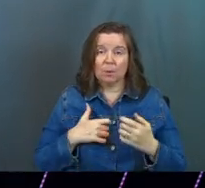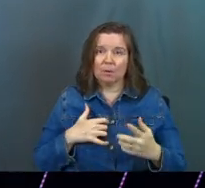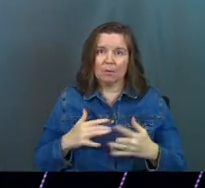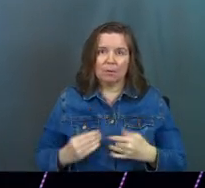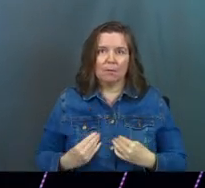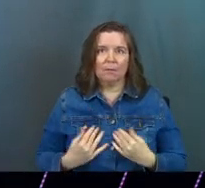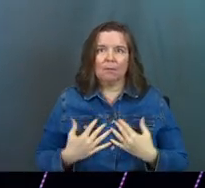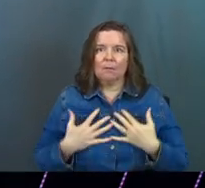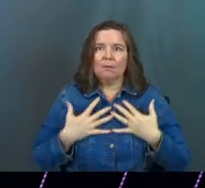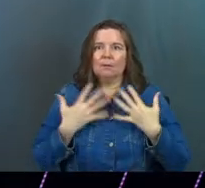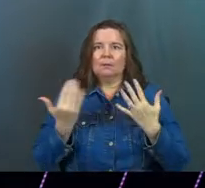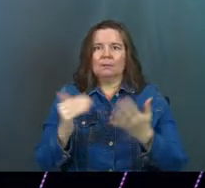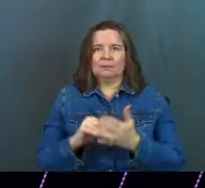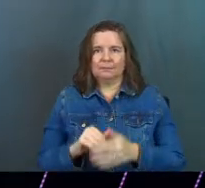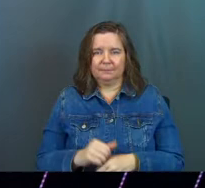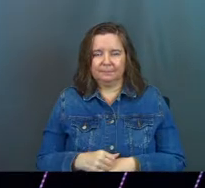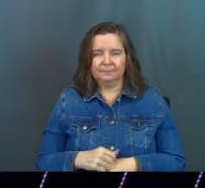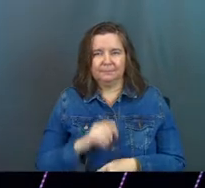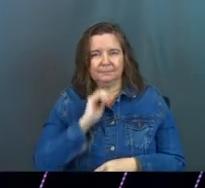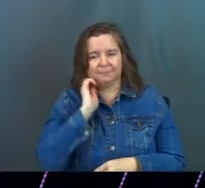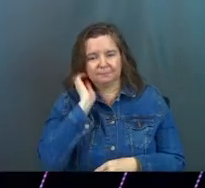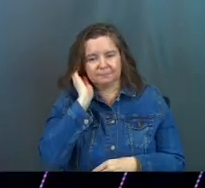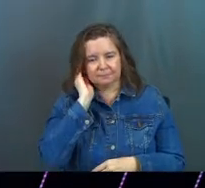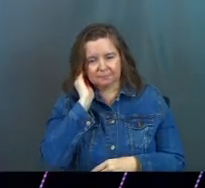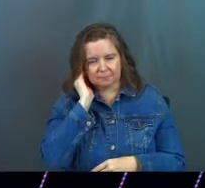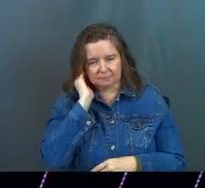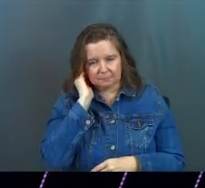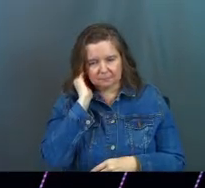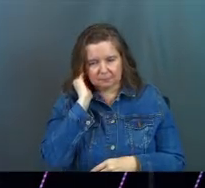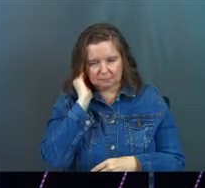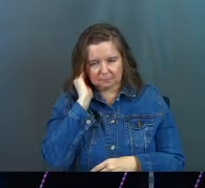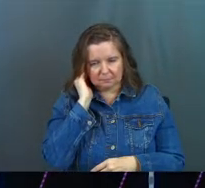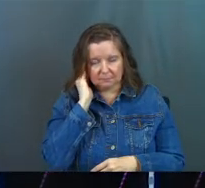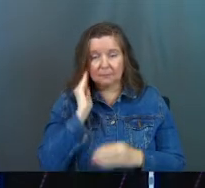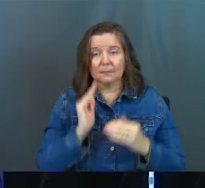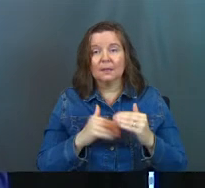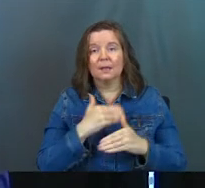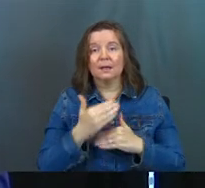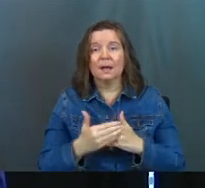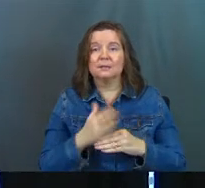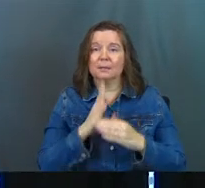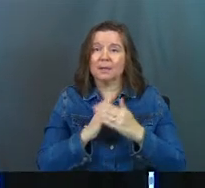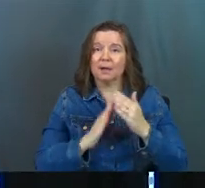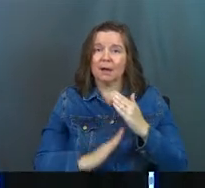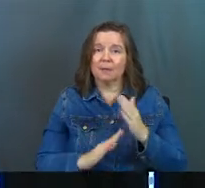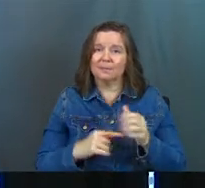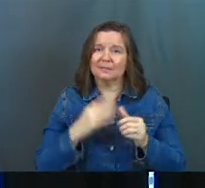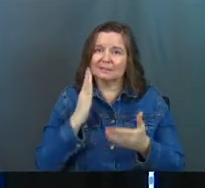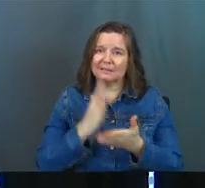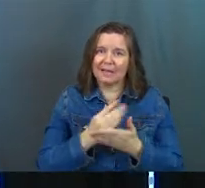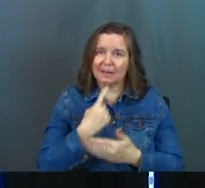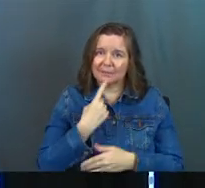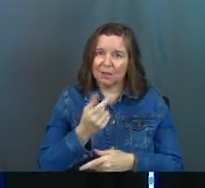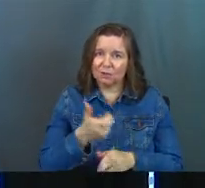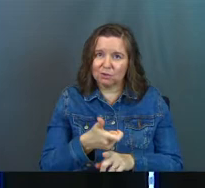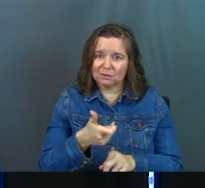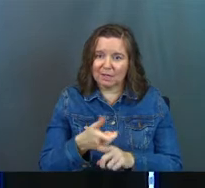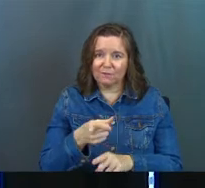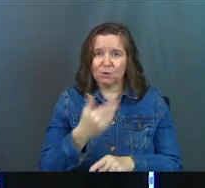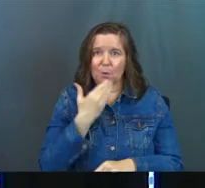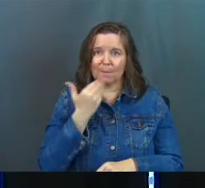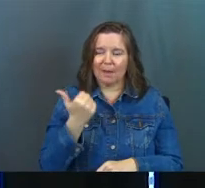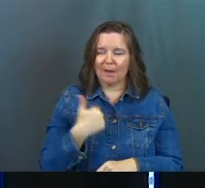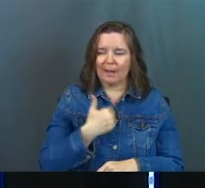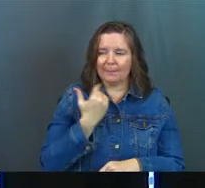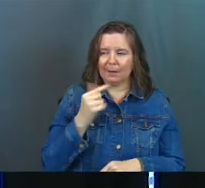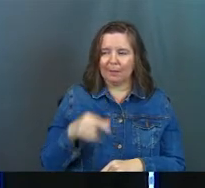catch up. Next, be humble. Stop telling yourself that you're a